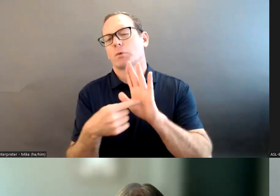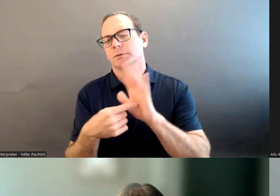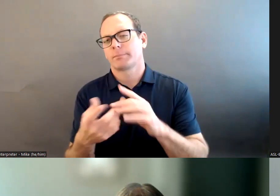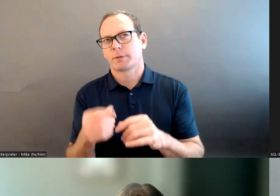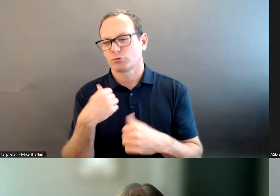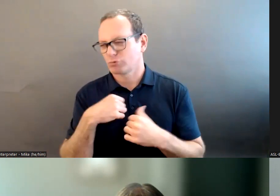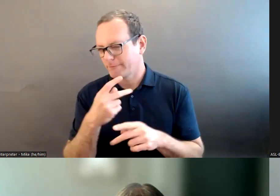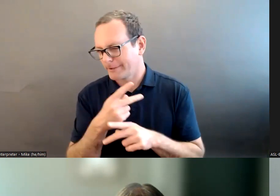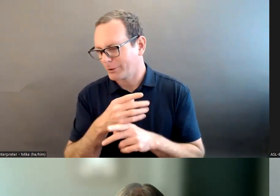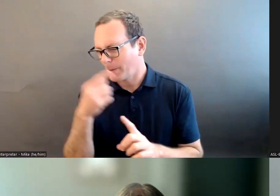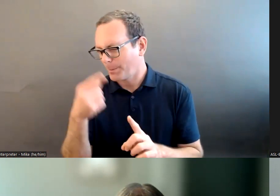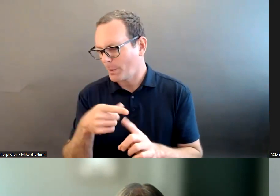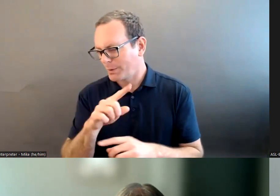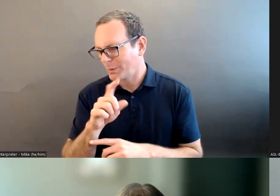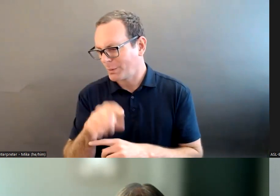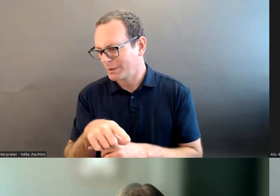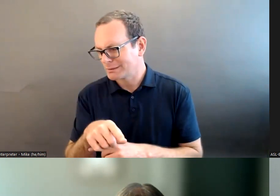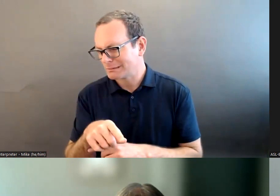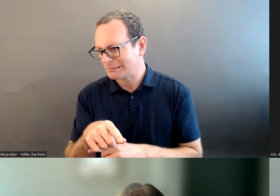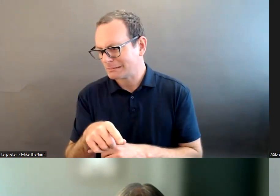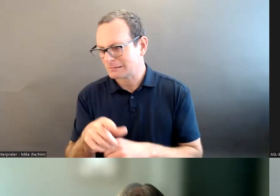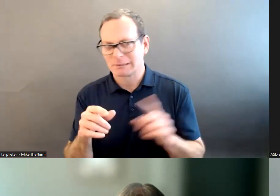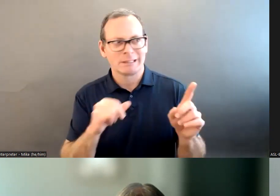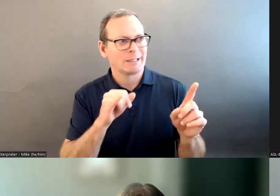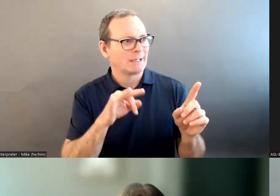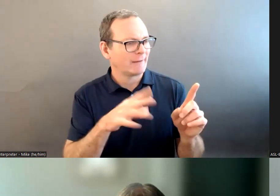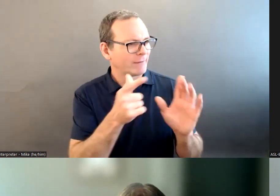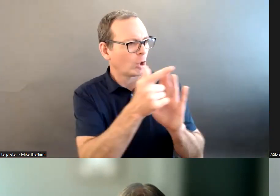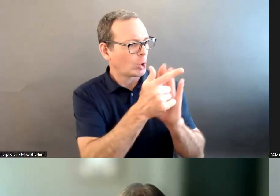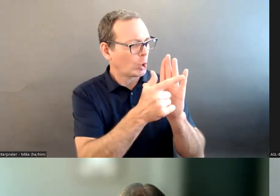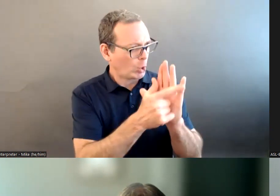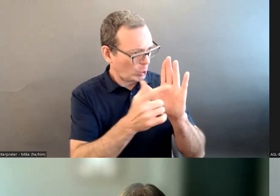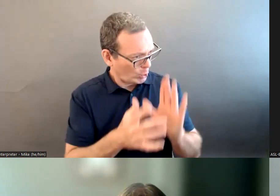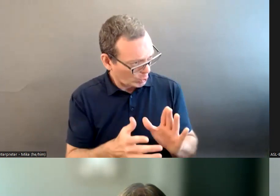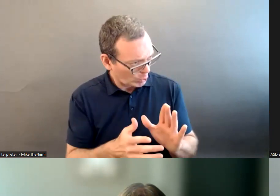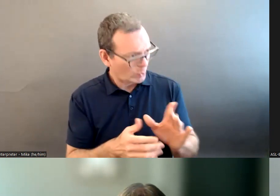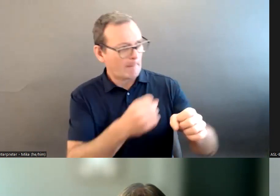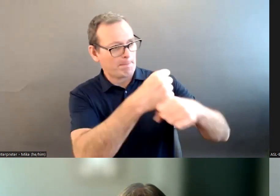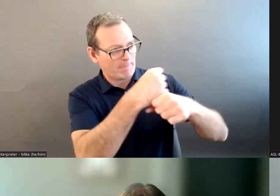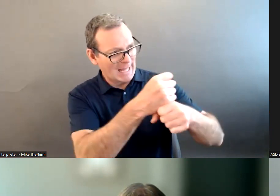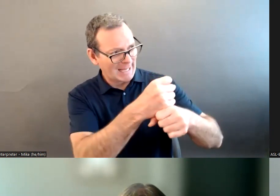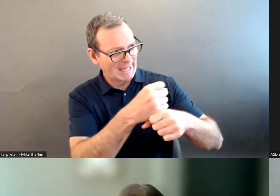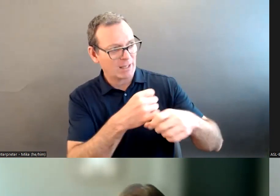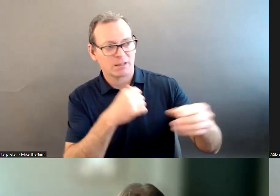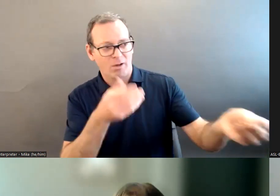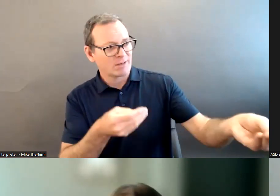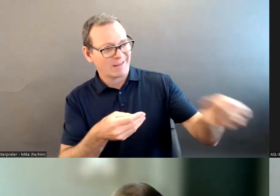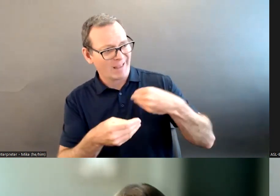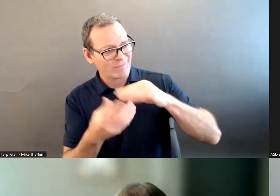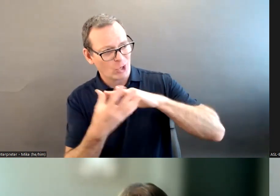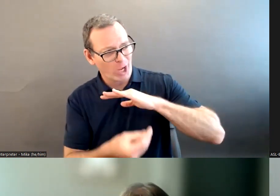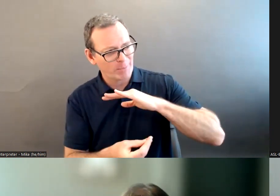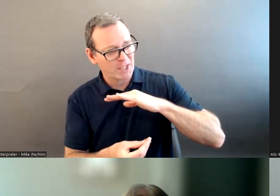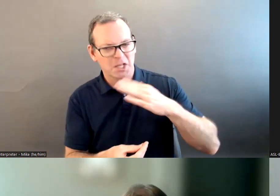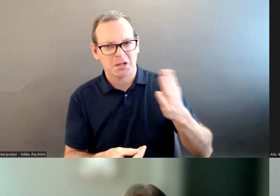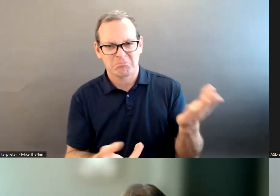it, actually, I'm not even sure how to answer that. They should provide you a copy if you ask for it. Shauna, do you have any thoughts? No, I think,